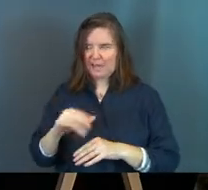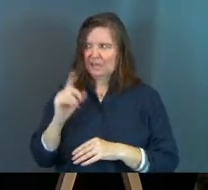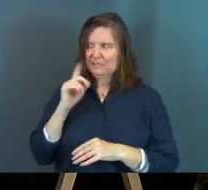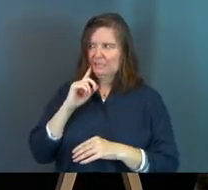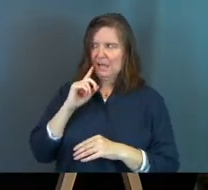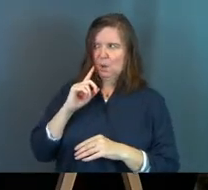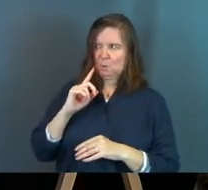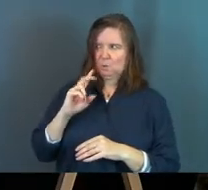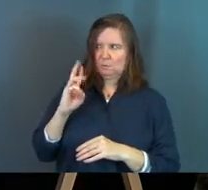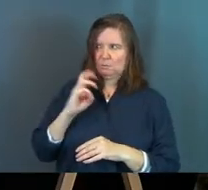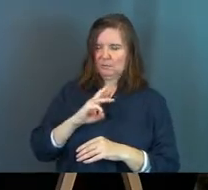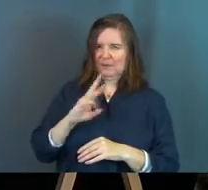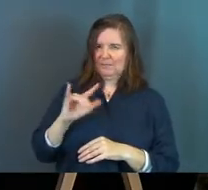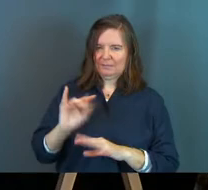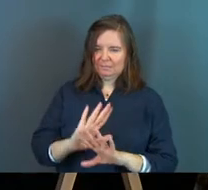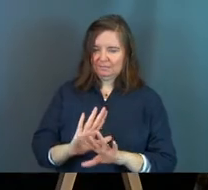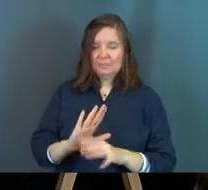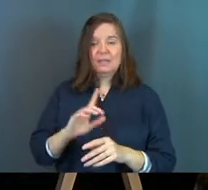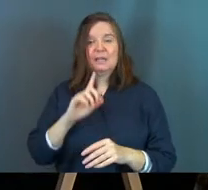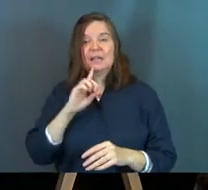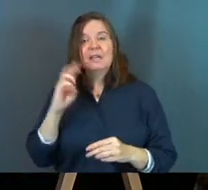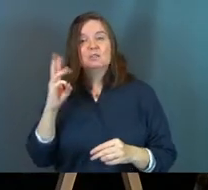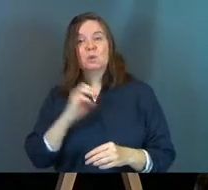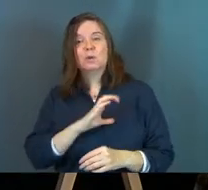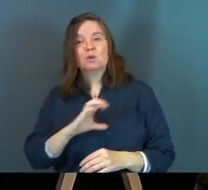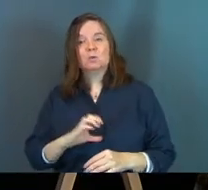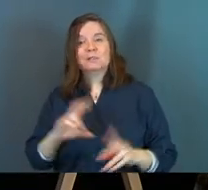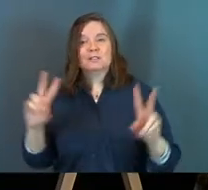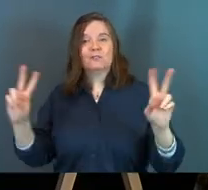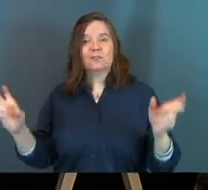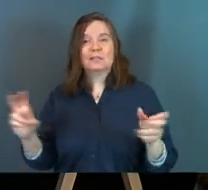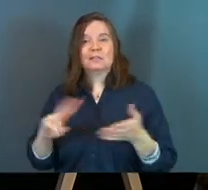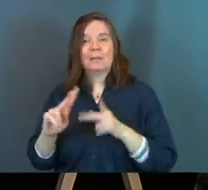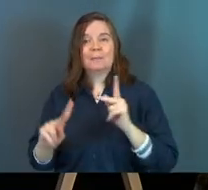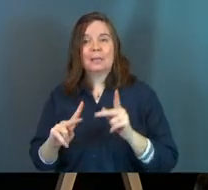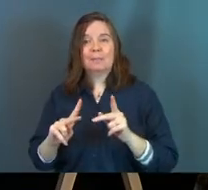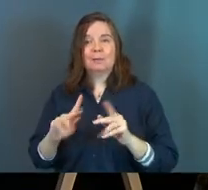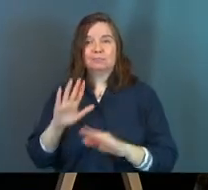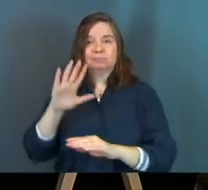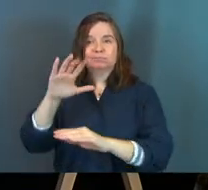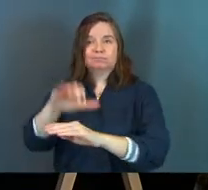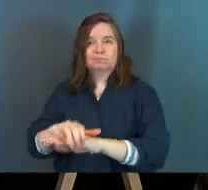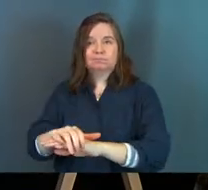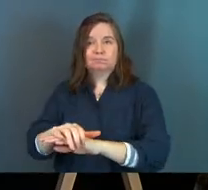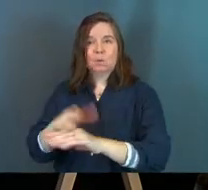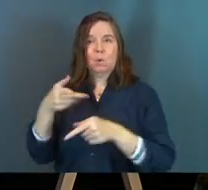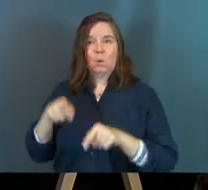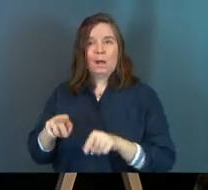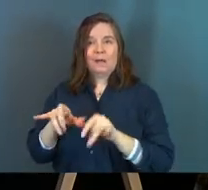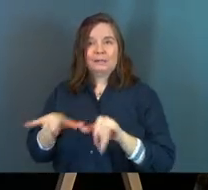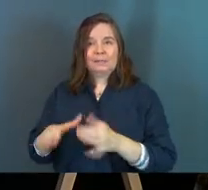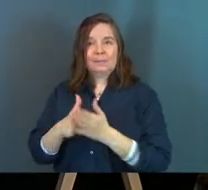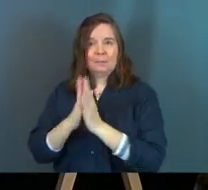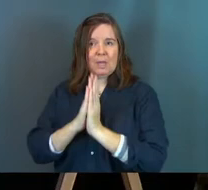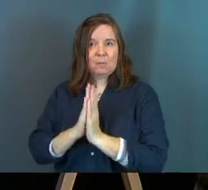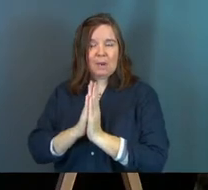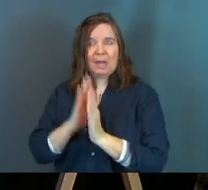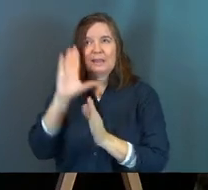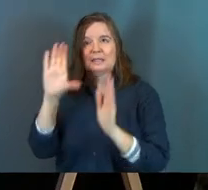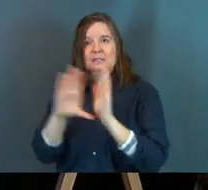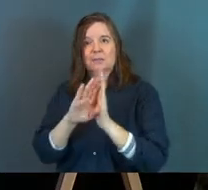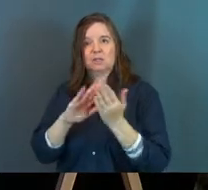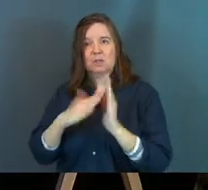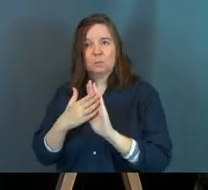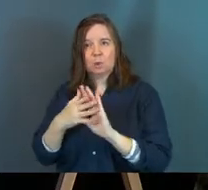sounds violent. It's not violent. It's a weird Christian phrase. Just people put their hand on your shoulder while they pray. And it's just this picture